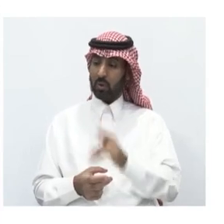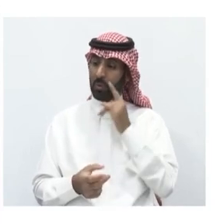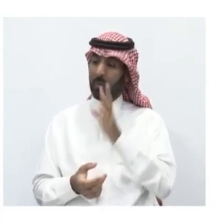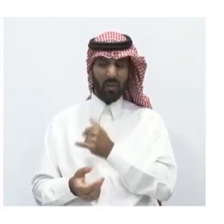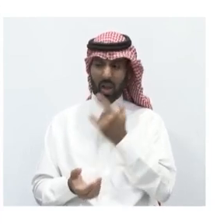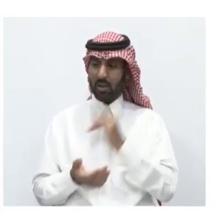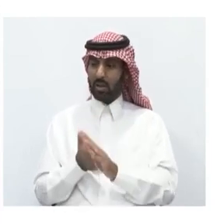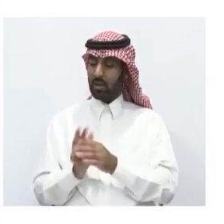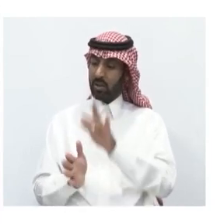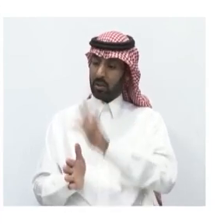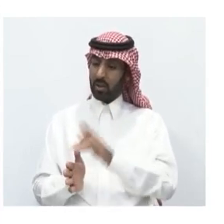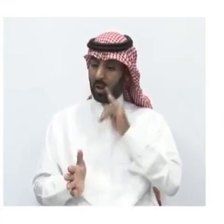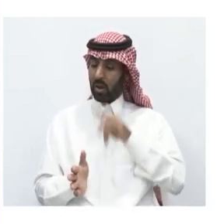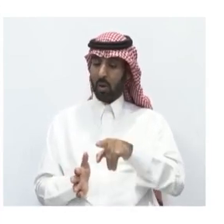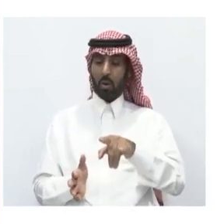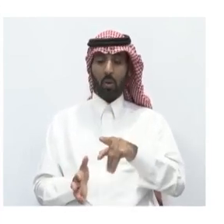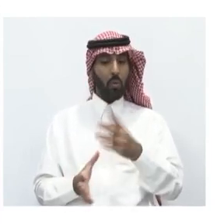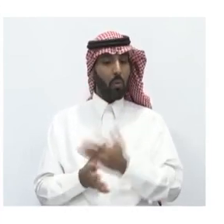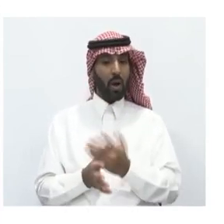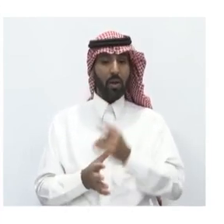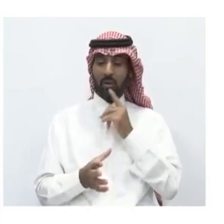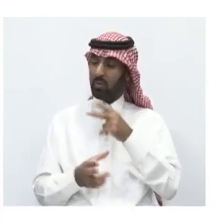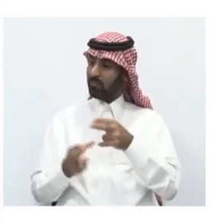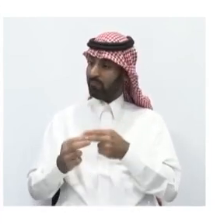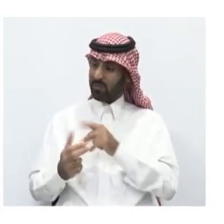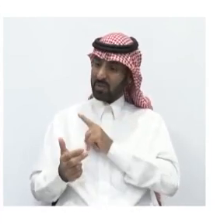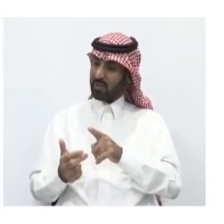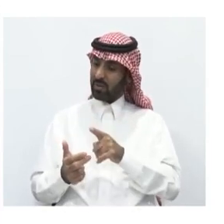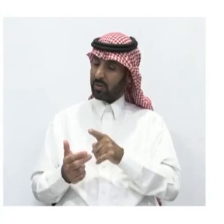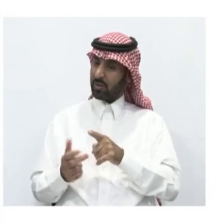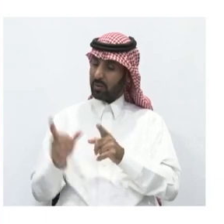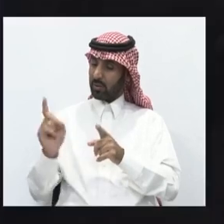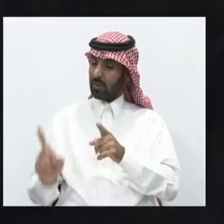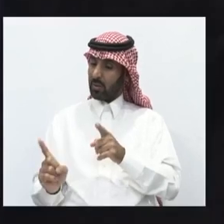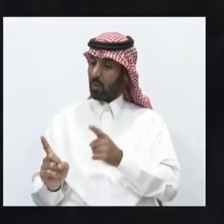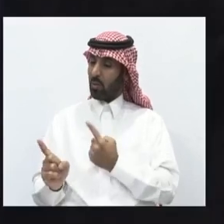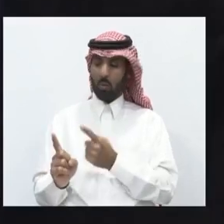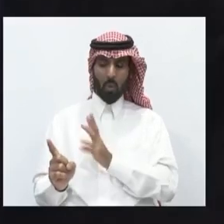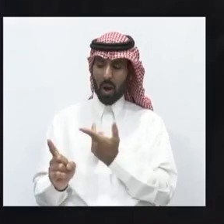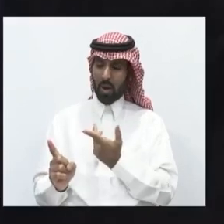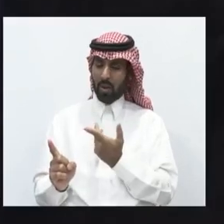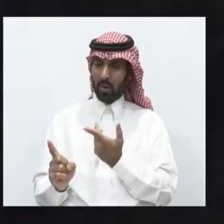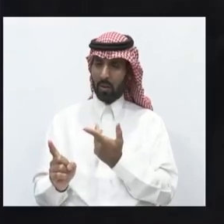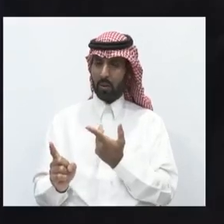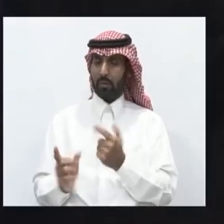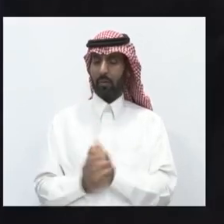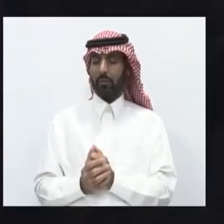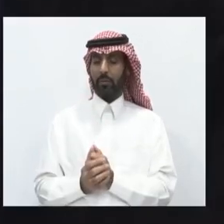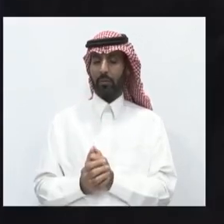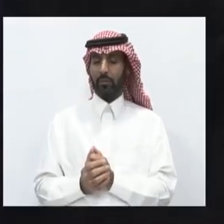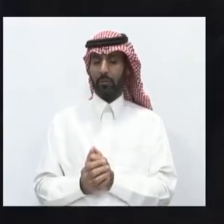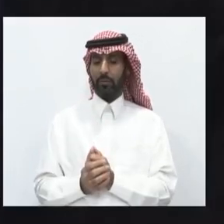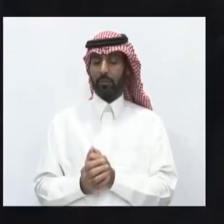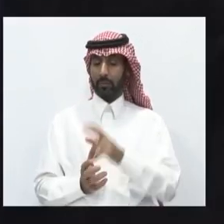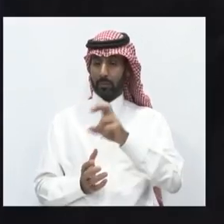there. No one is sitting there. Why can't I go and sit there? He doesn't understand the policy. Why did the